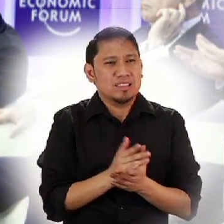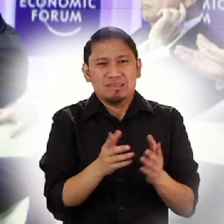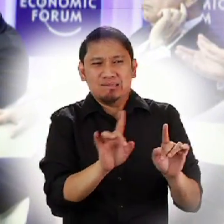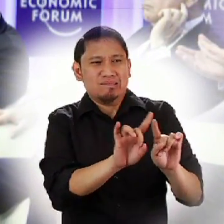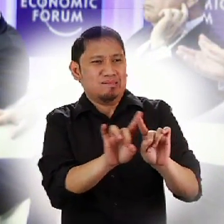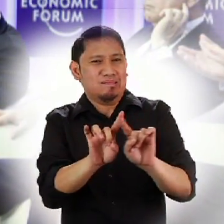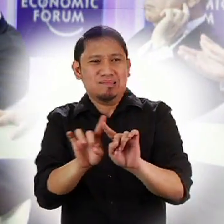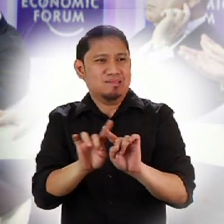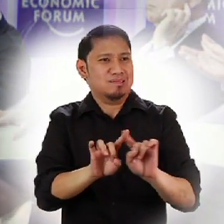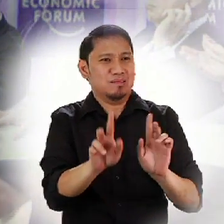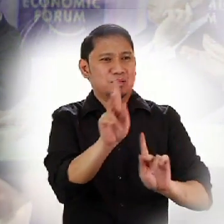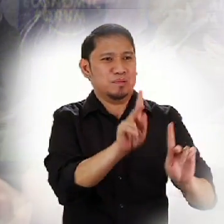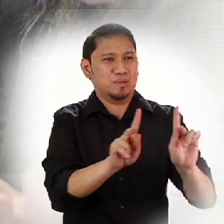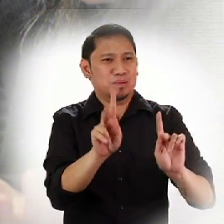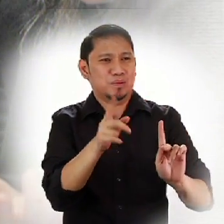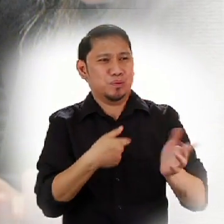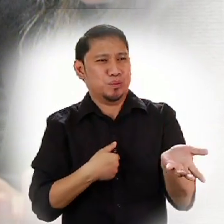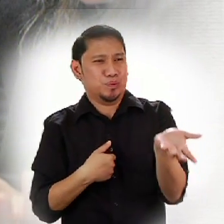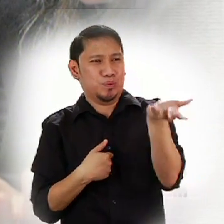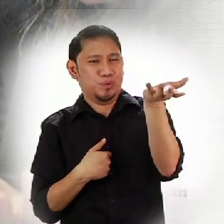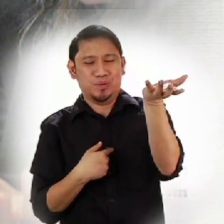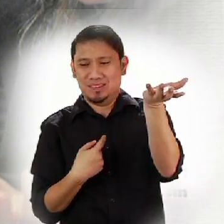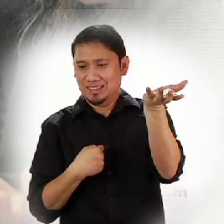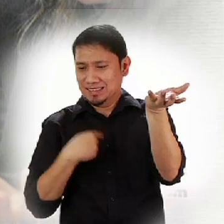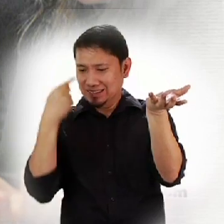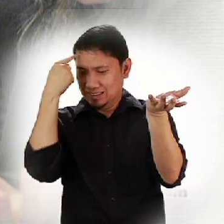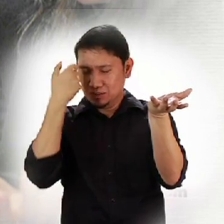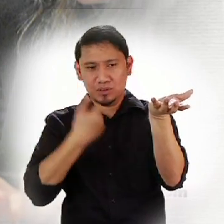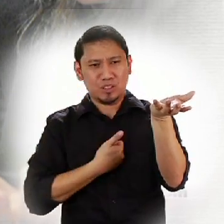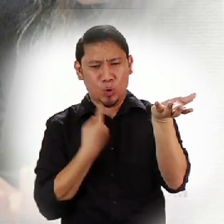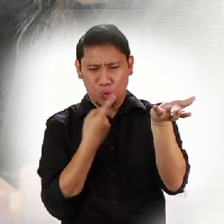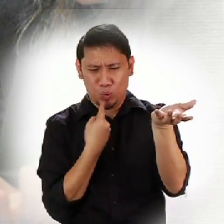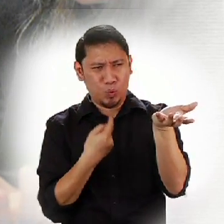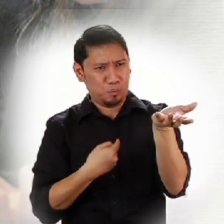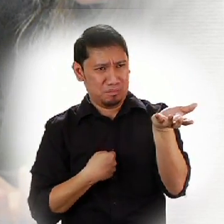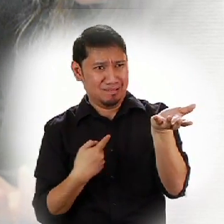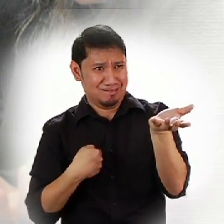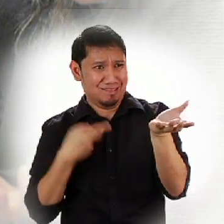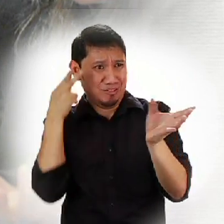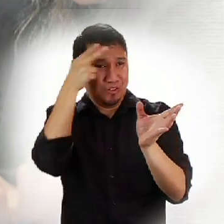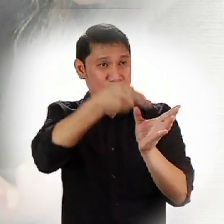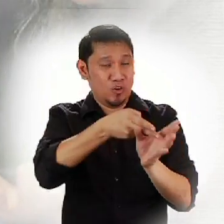movers, in the world. And I told myself, who am I to be here,